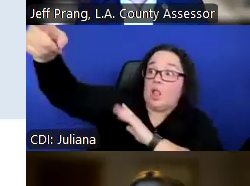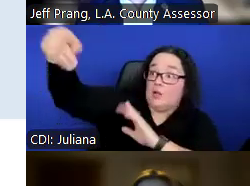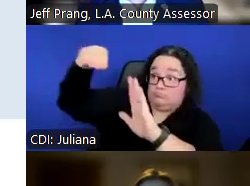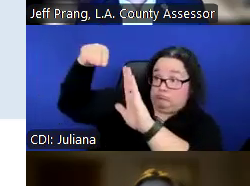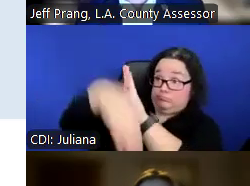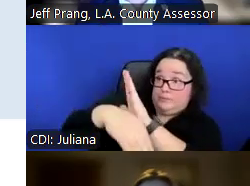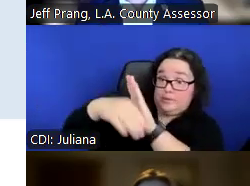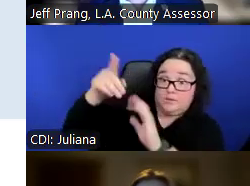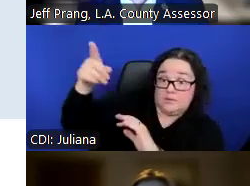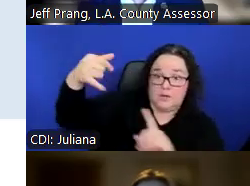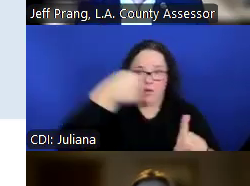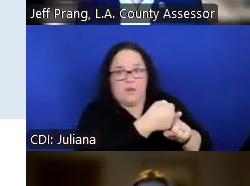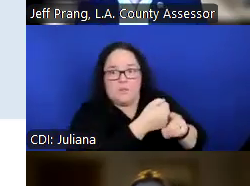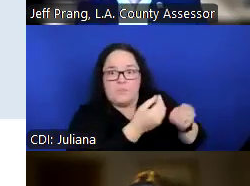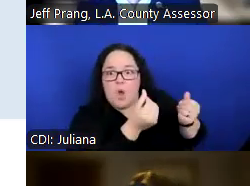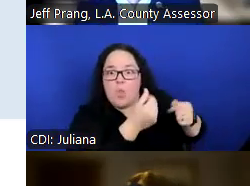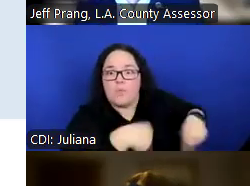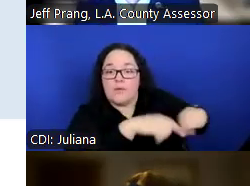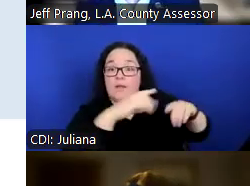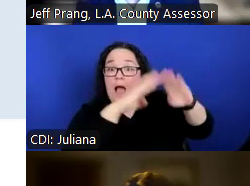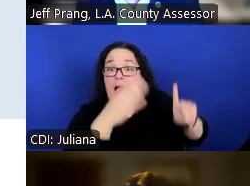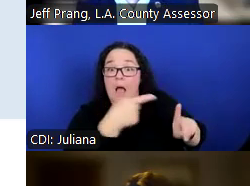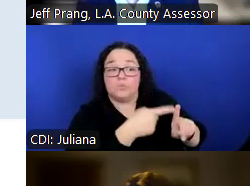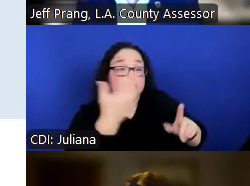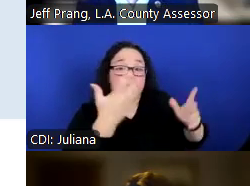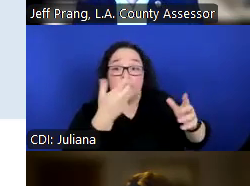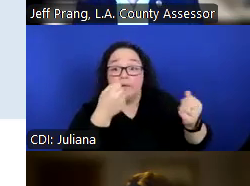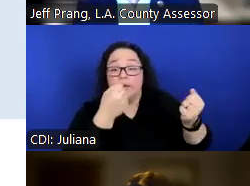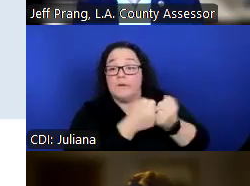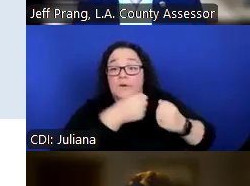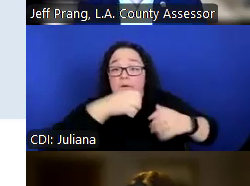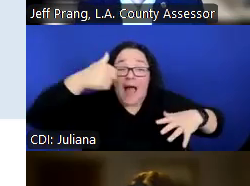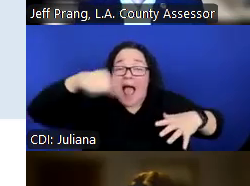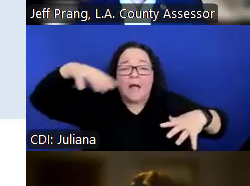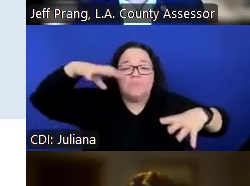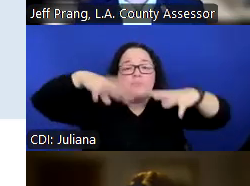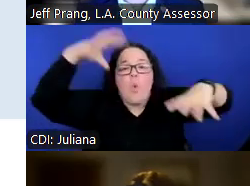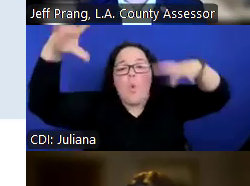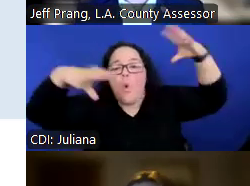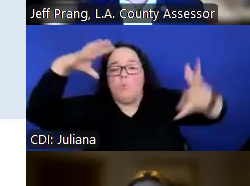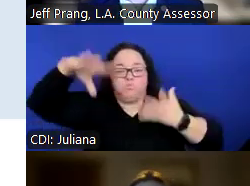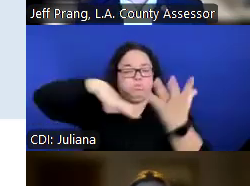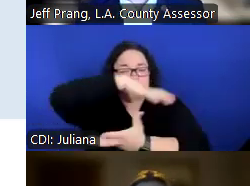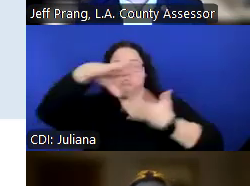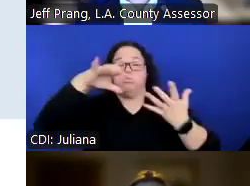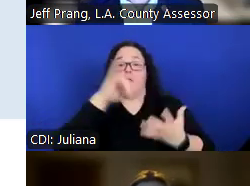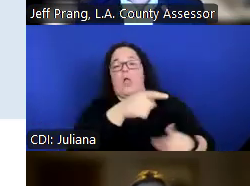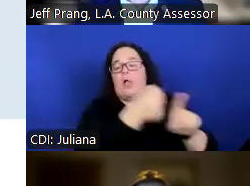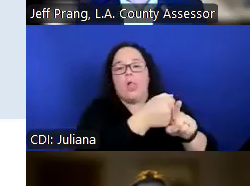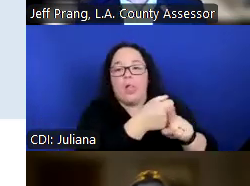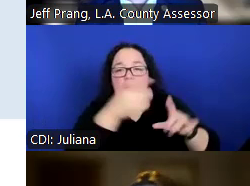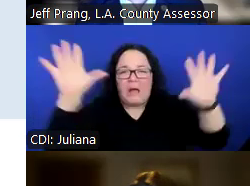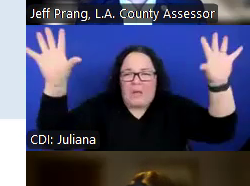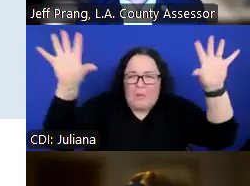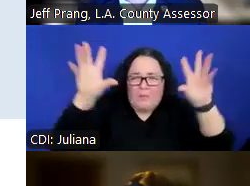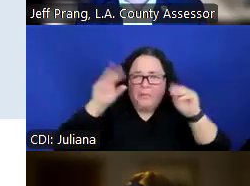extensive smoke damage, because of contaminants in the properties around them. It may be unhealthy to live there. It may